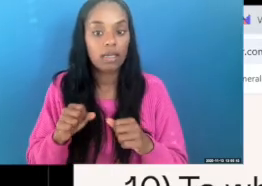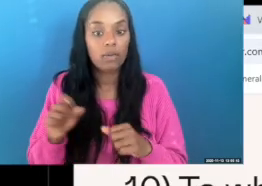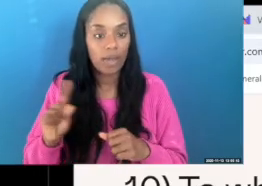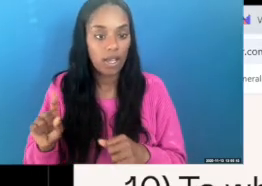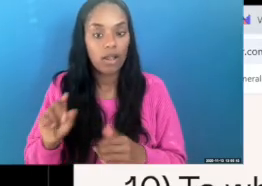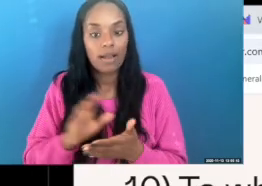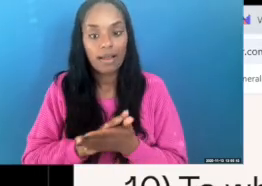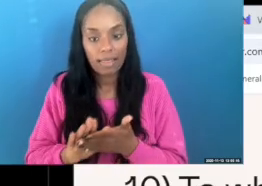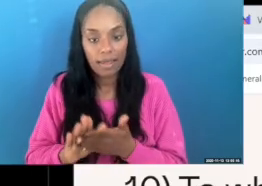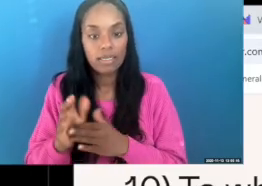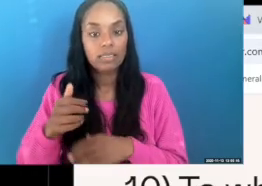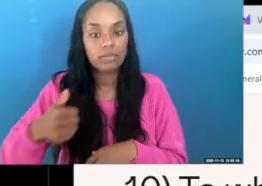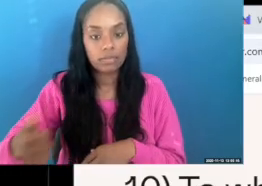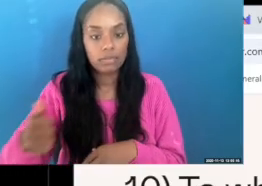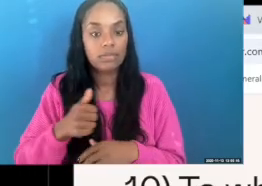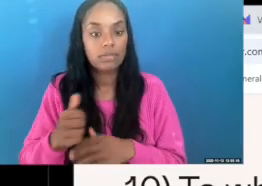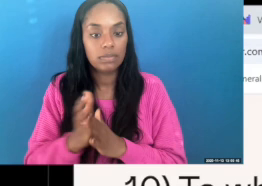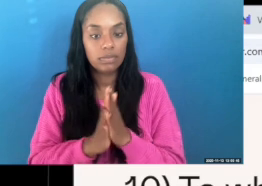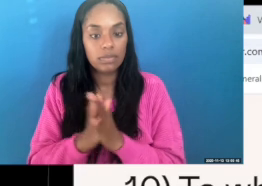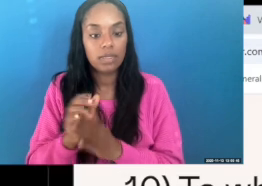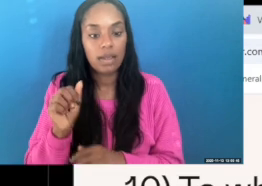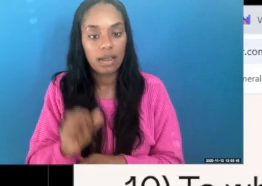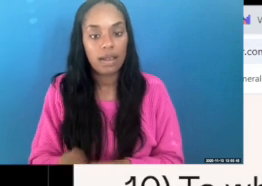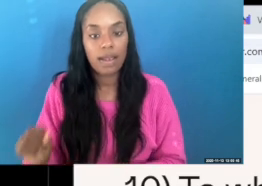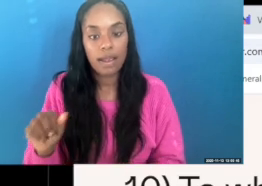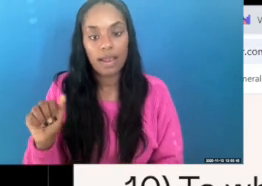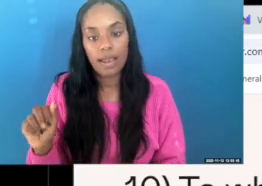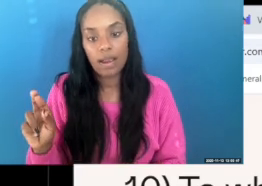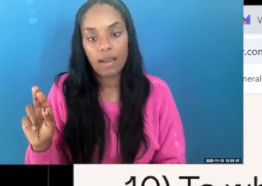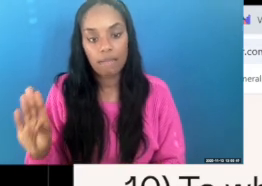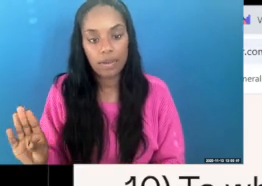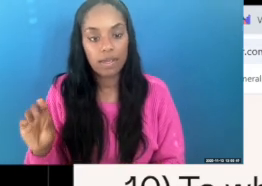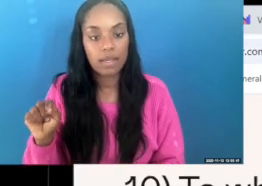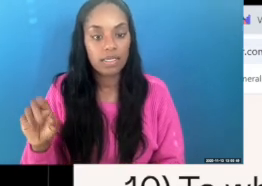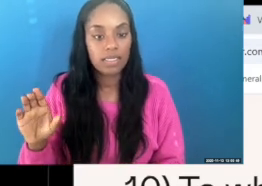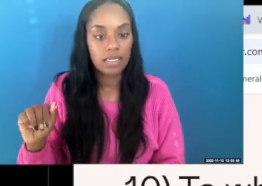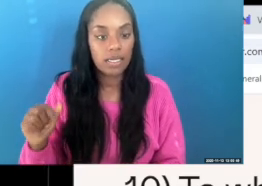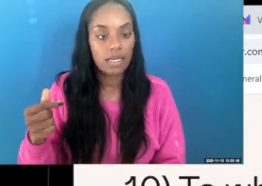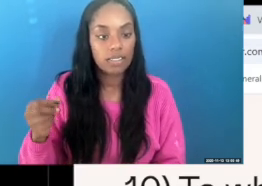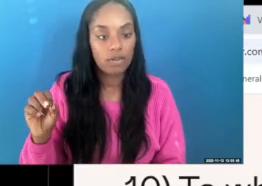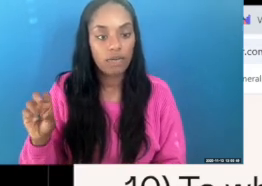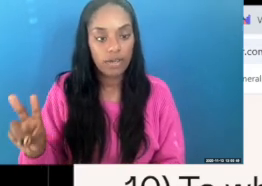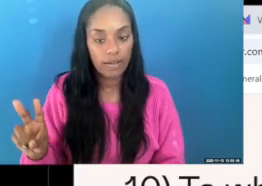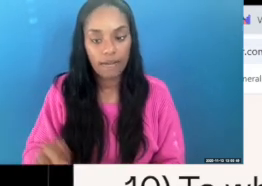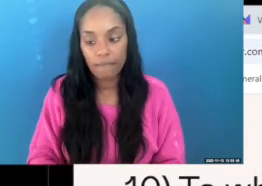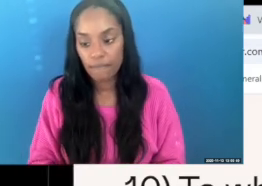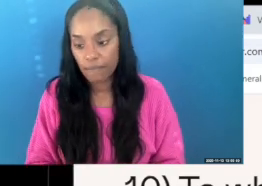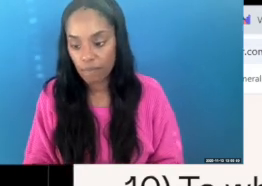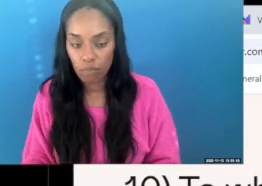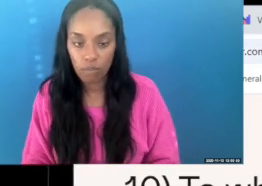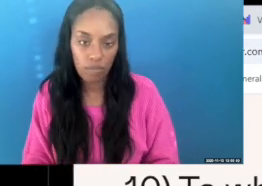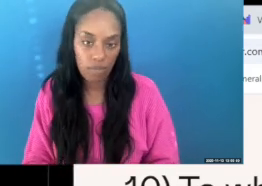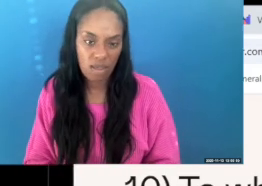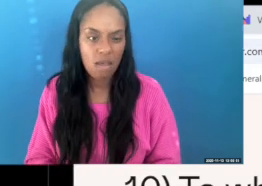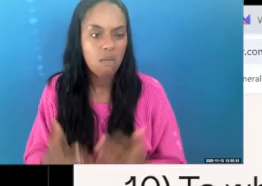And if you would like to send us an email with a comment or questions, please do so. You can do so at